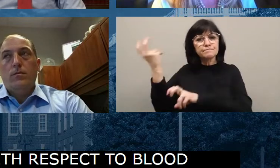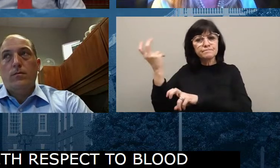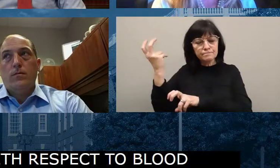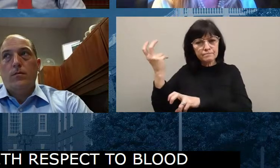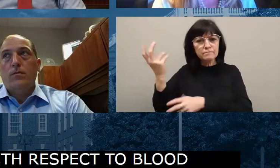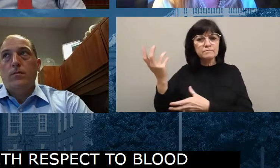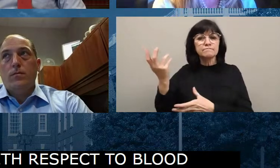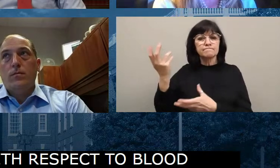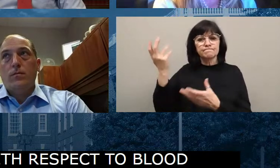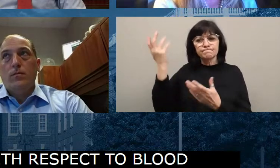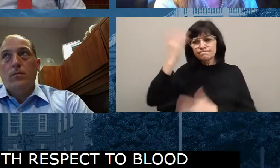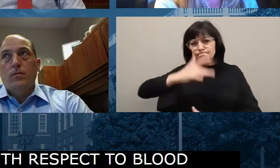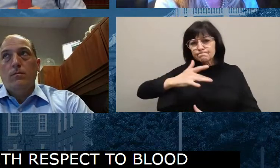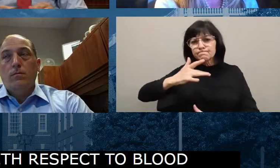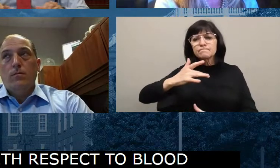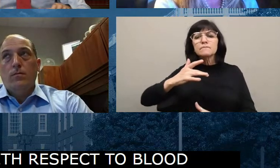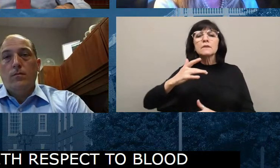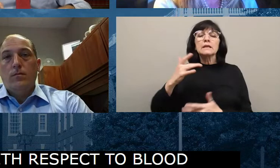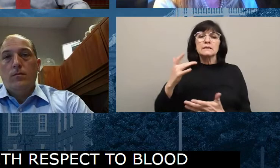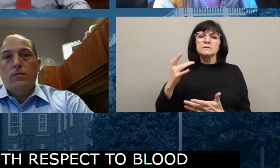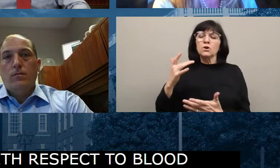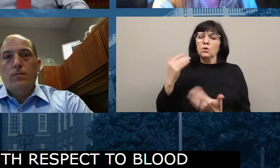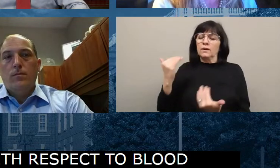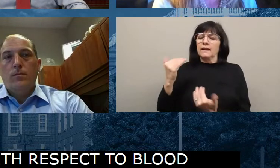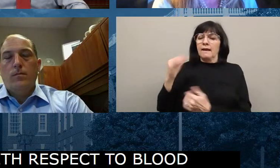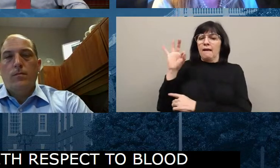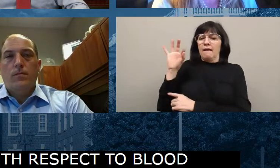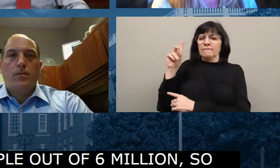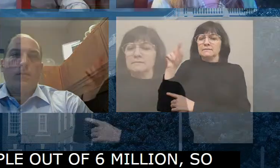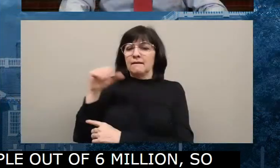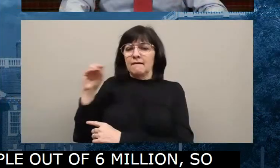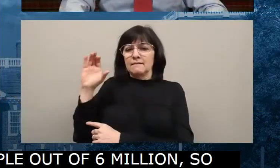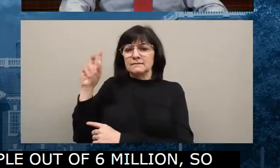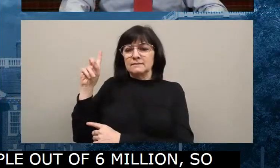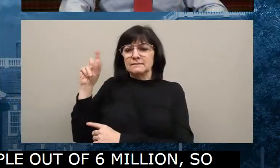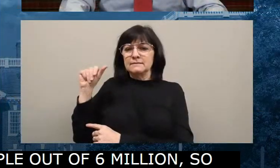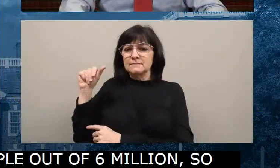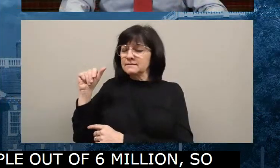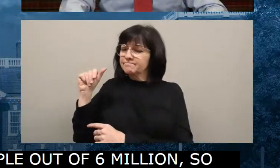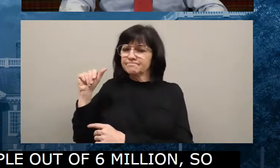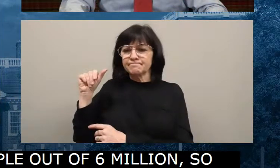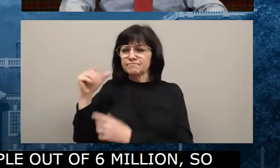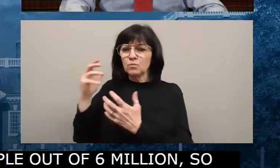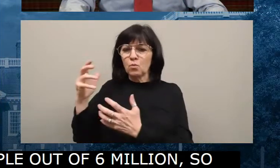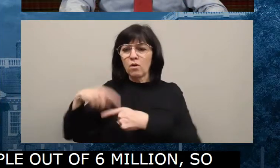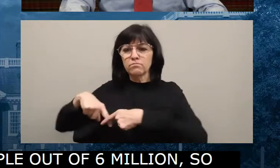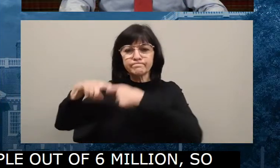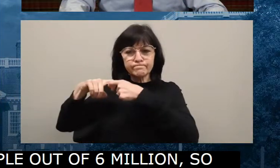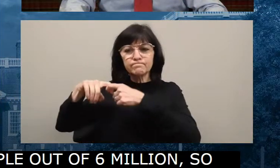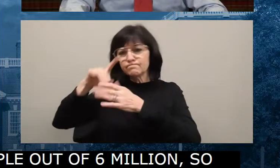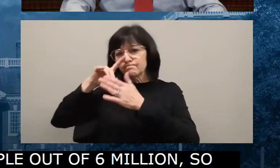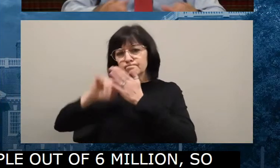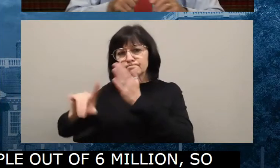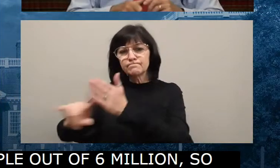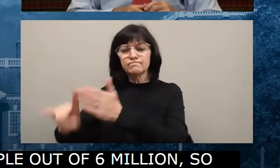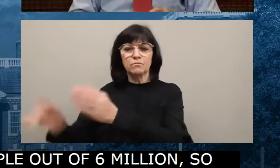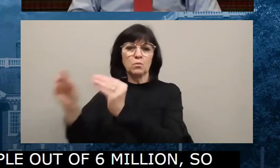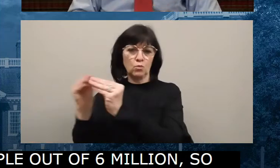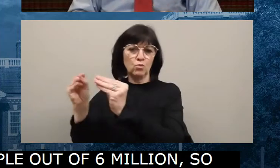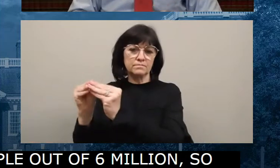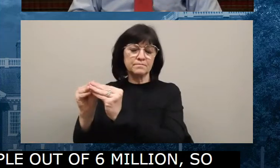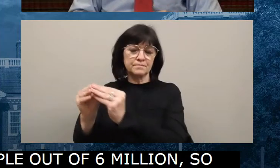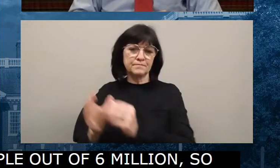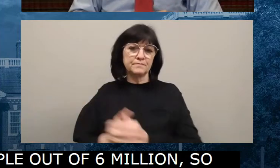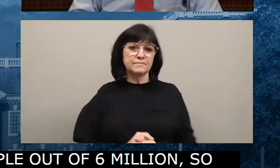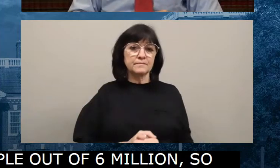the FDA. So with that, let's go to the data update. Thank you again for joining us. We are, as we have been really